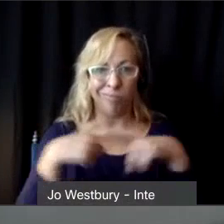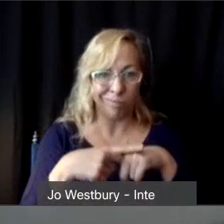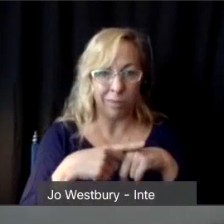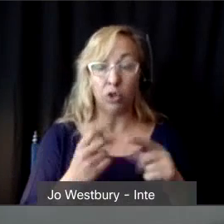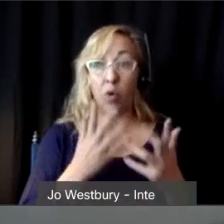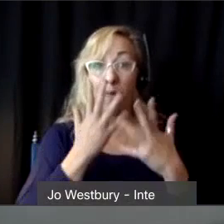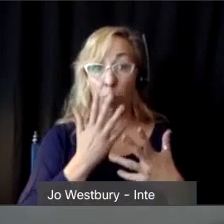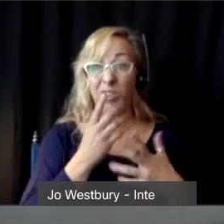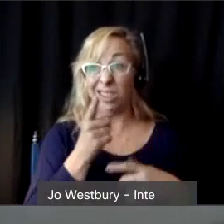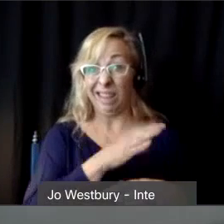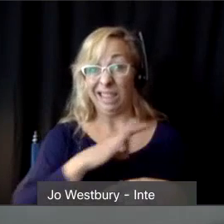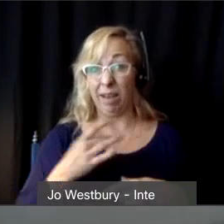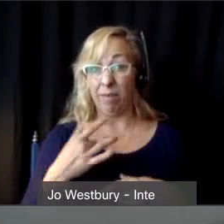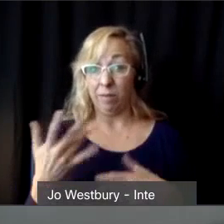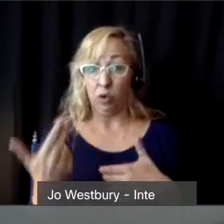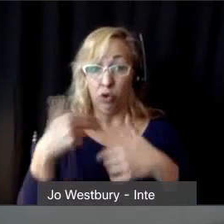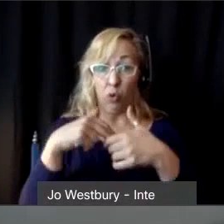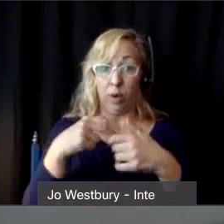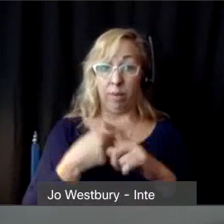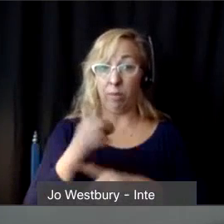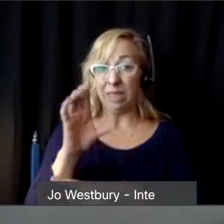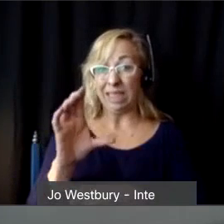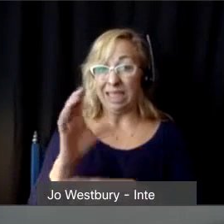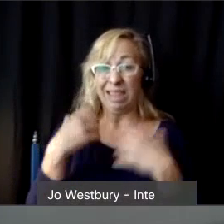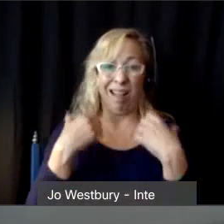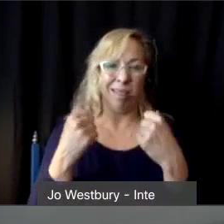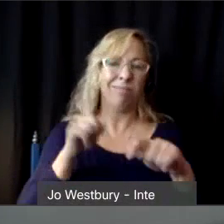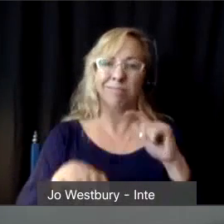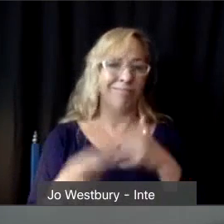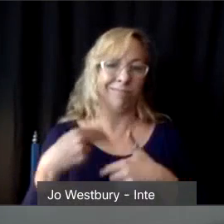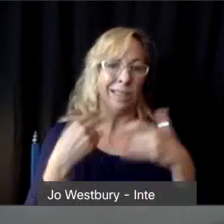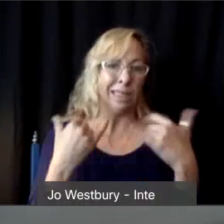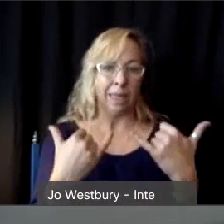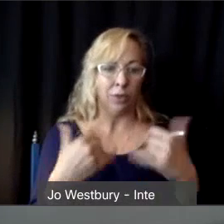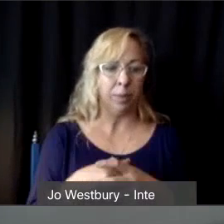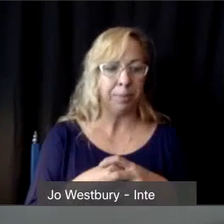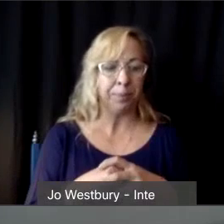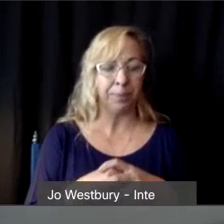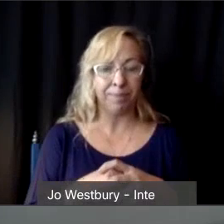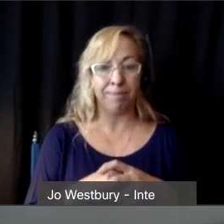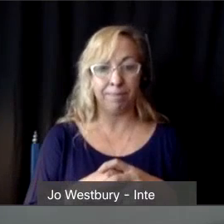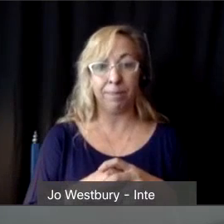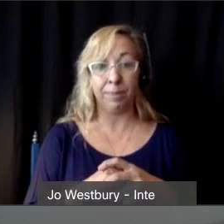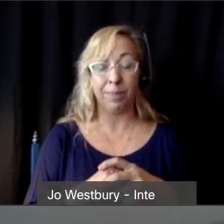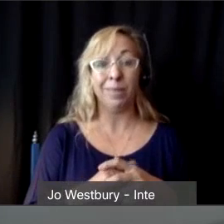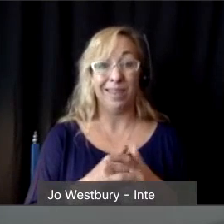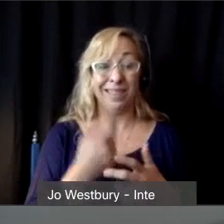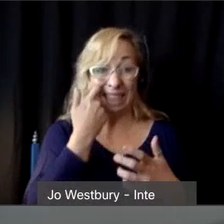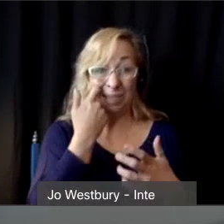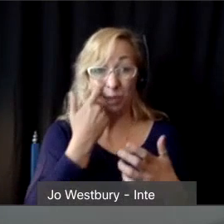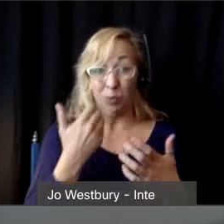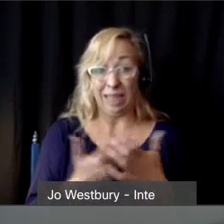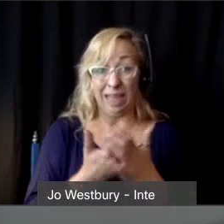who typically join us from DC Health will be with us today. There was some new guidance issued